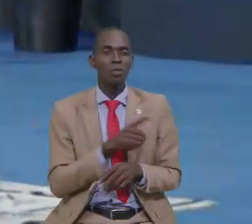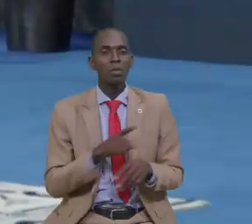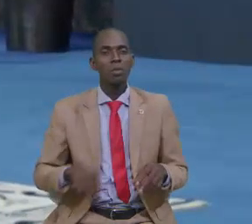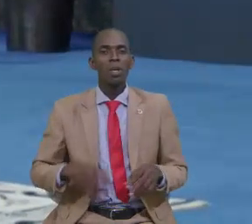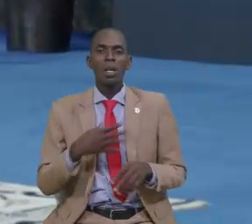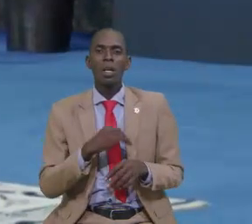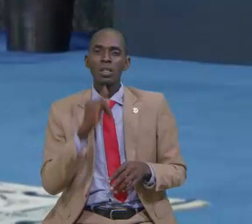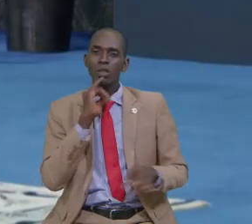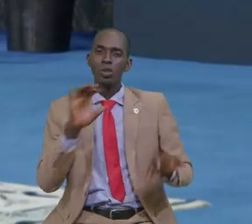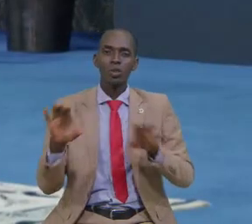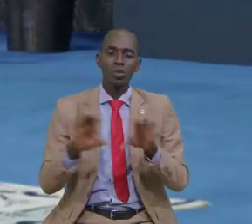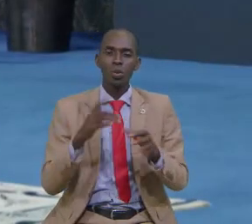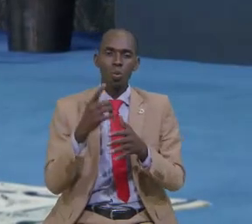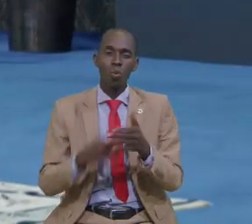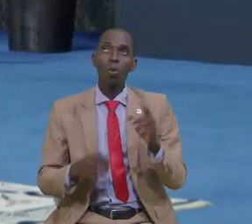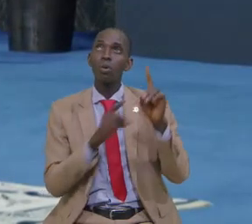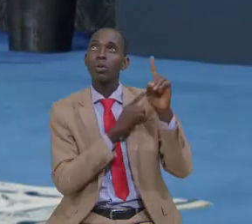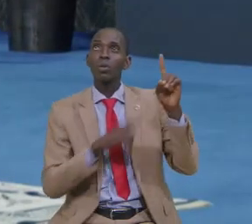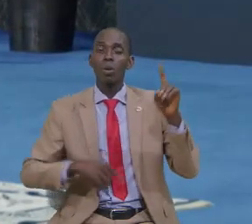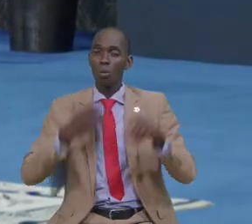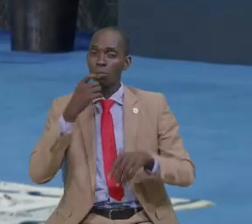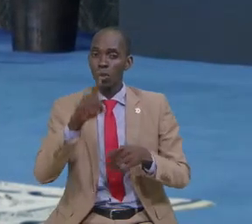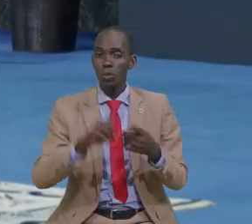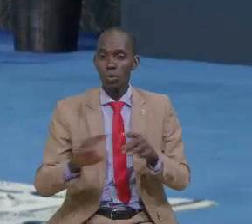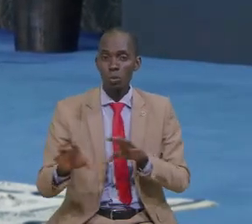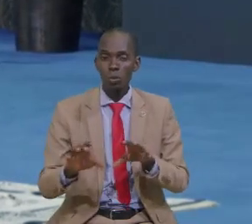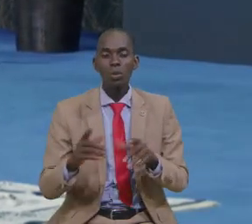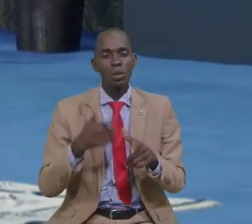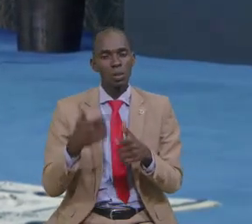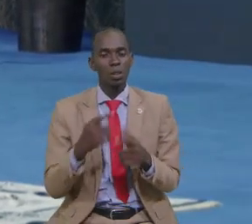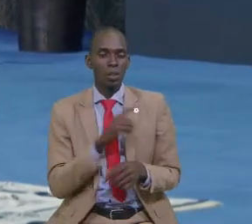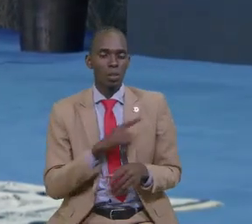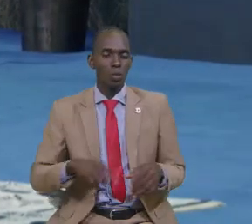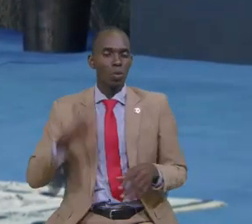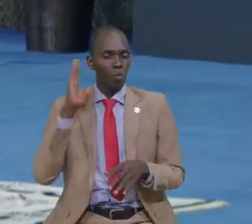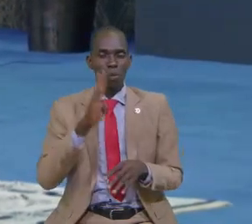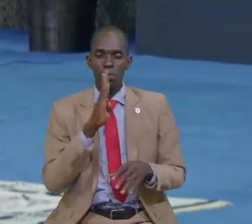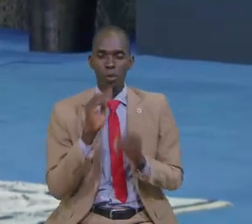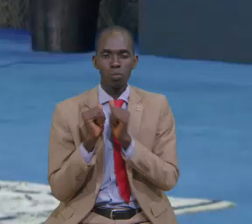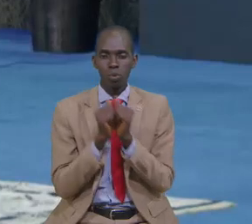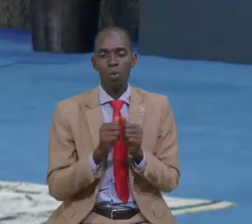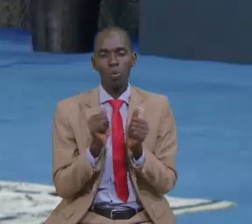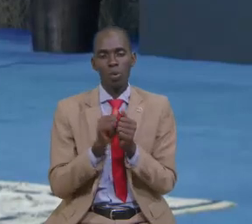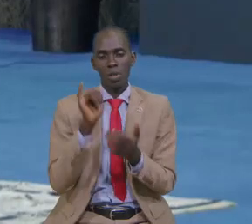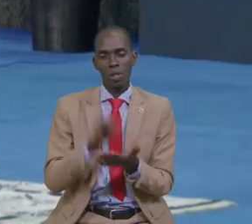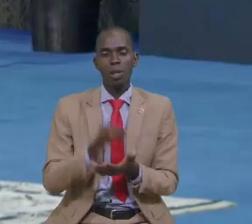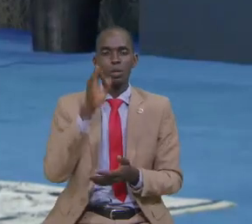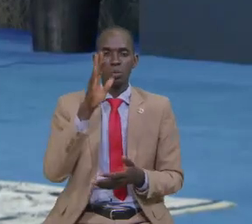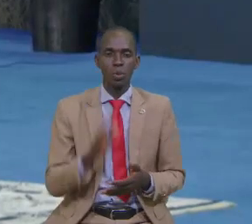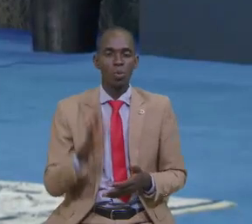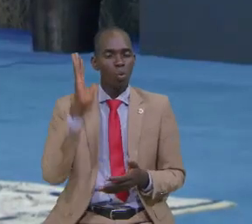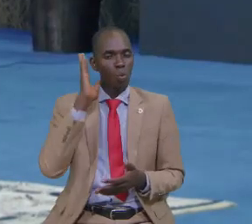the Lord told him to deal the Lord will be walking with the preacher or be confirming the word